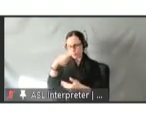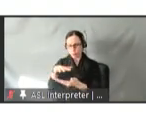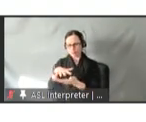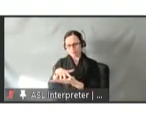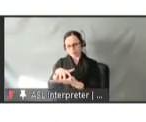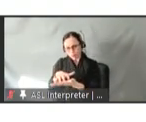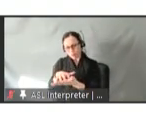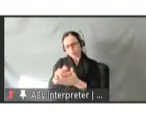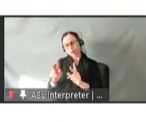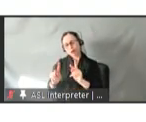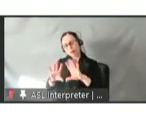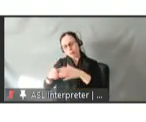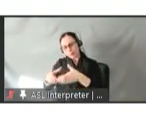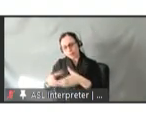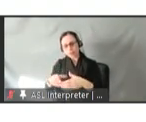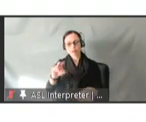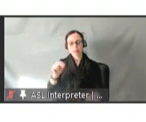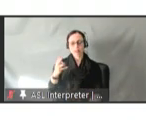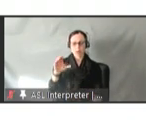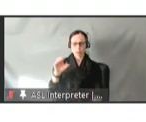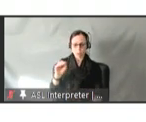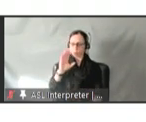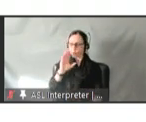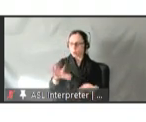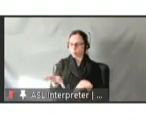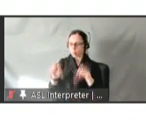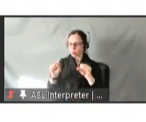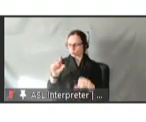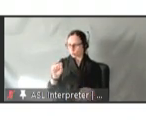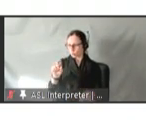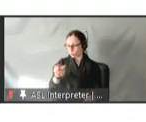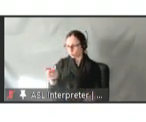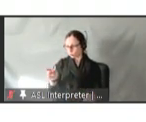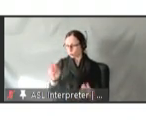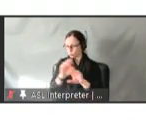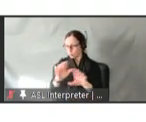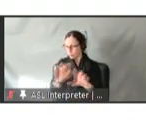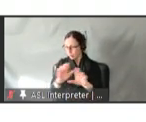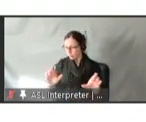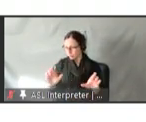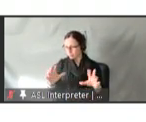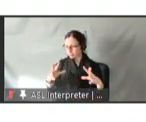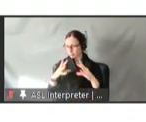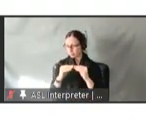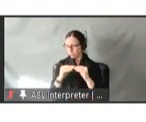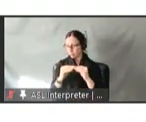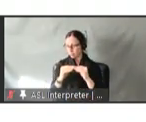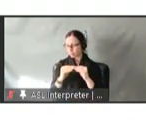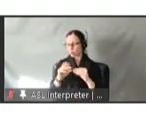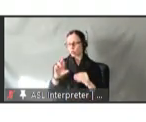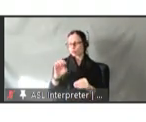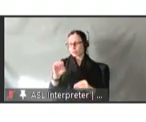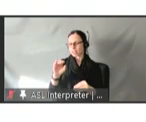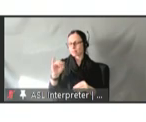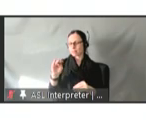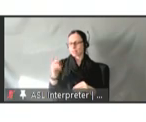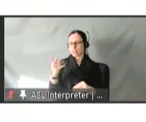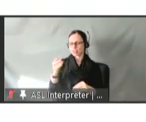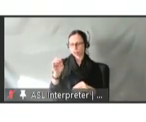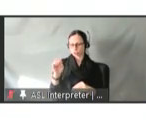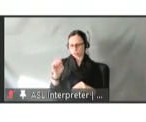Nacho will be hosting the 2022 Preparedness Summit, theme of reimagining preparedness in the era